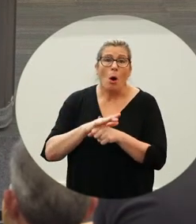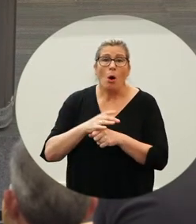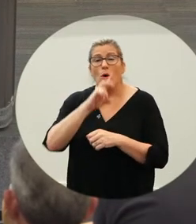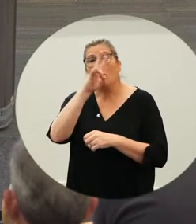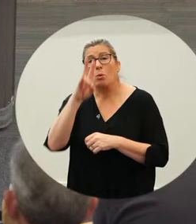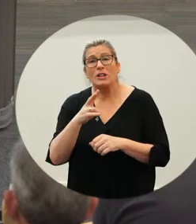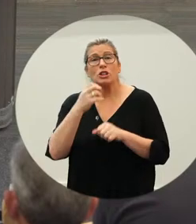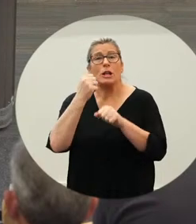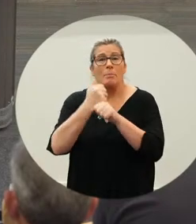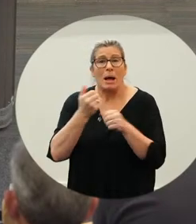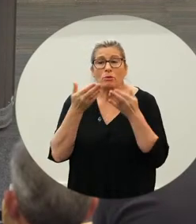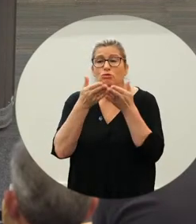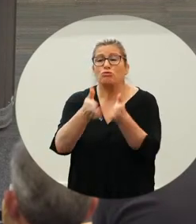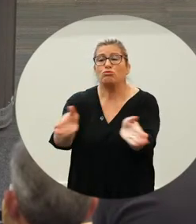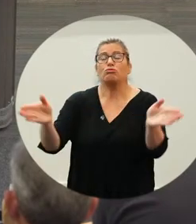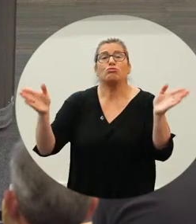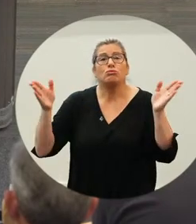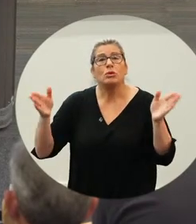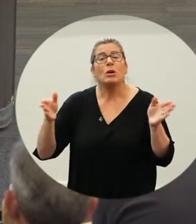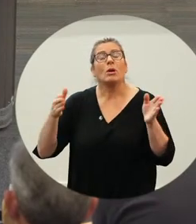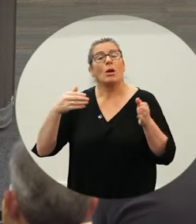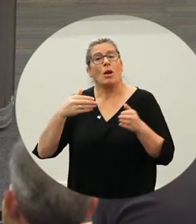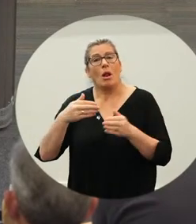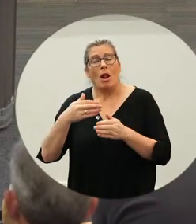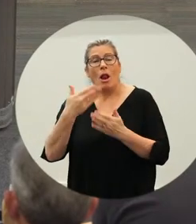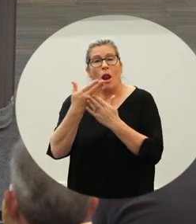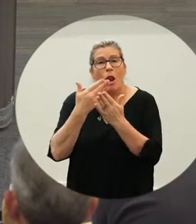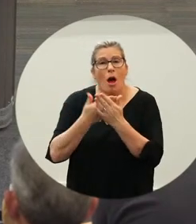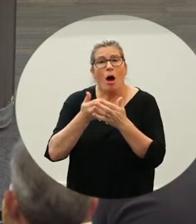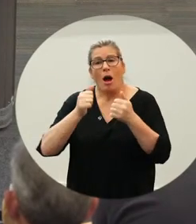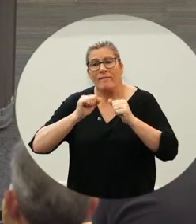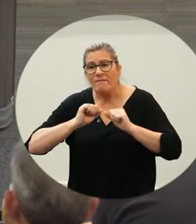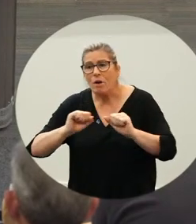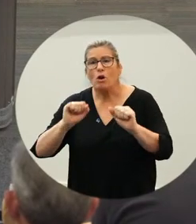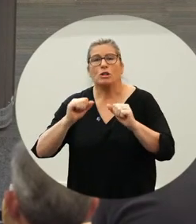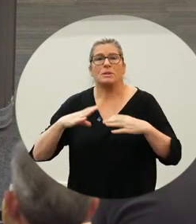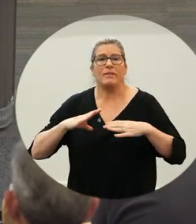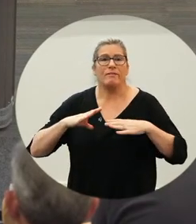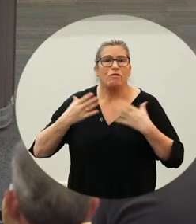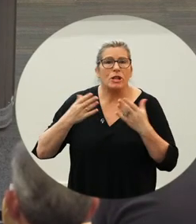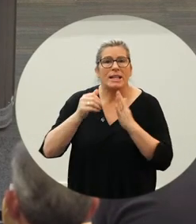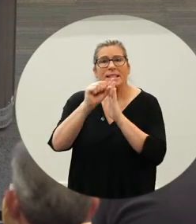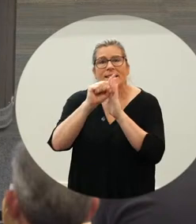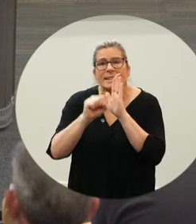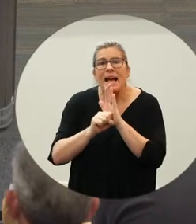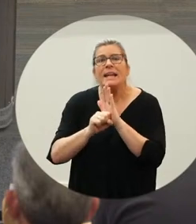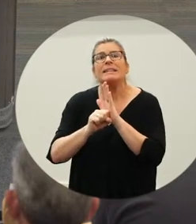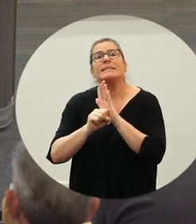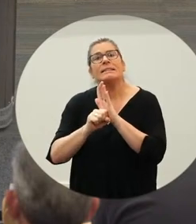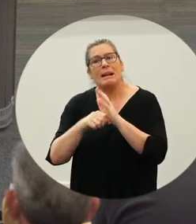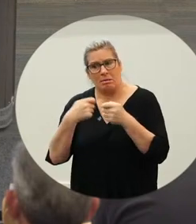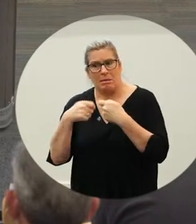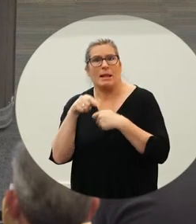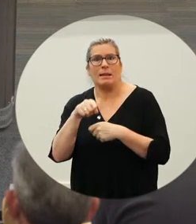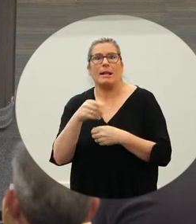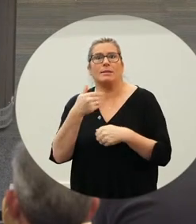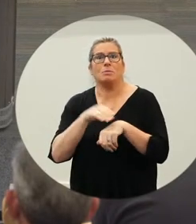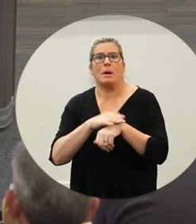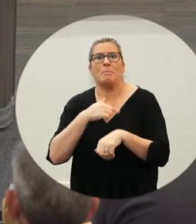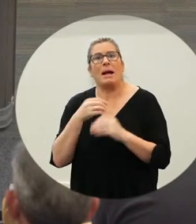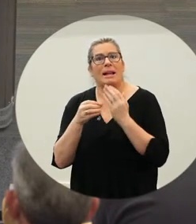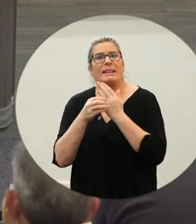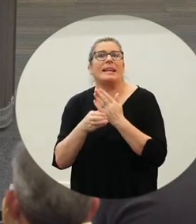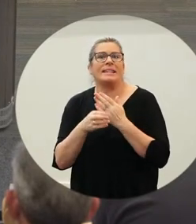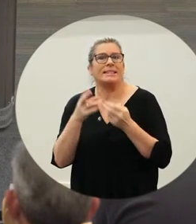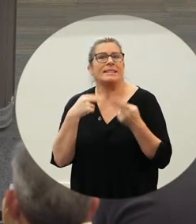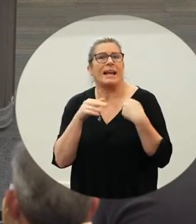in the Free State, the re-establishment of the justice system in the Free State. And out of that came my thesis, and out of